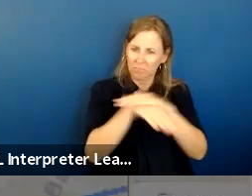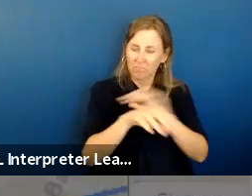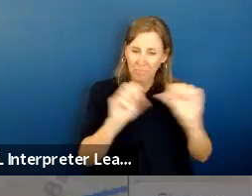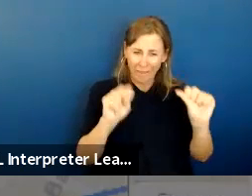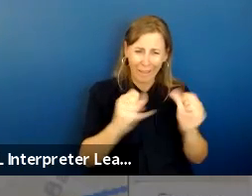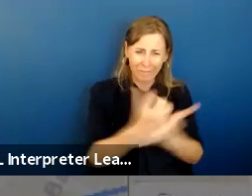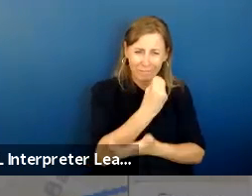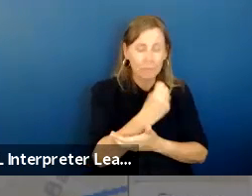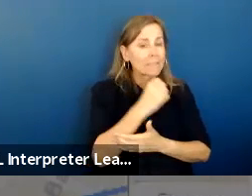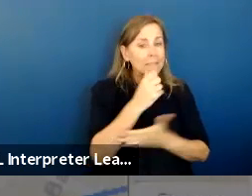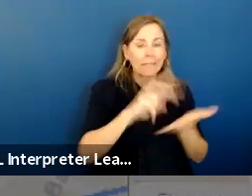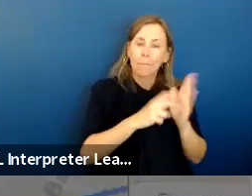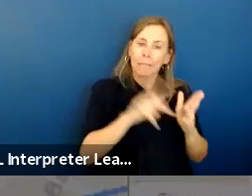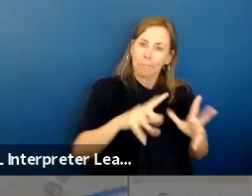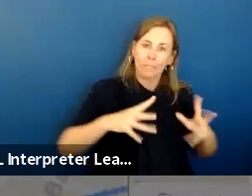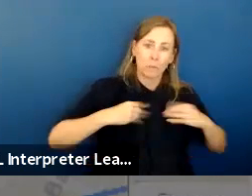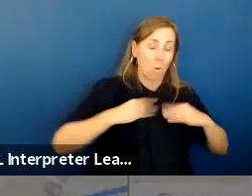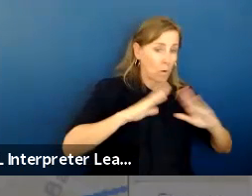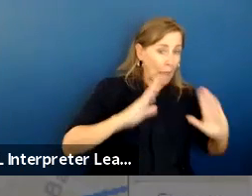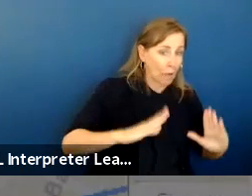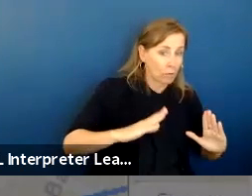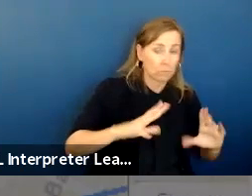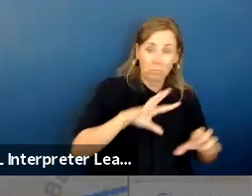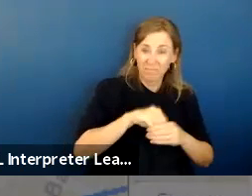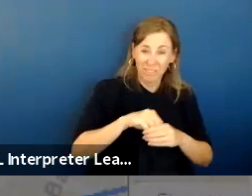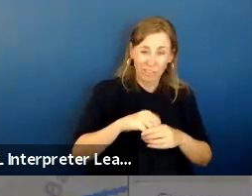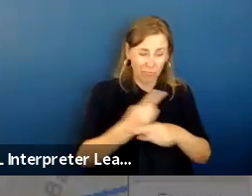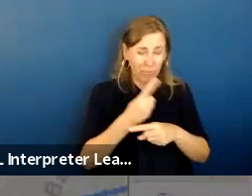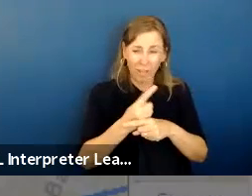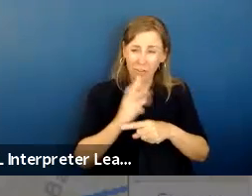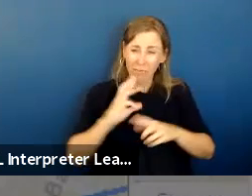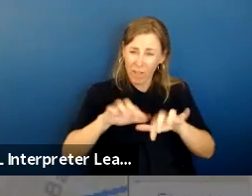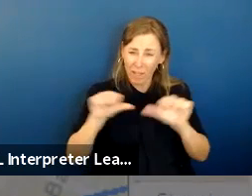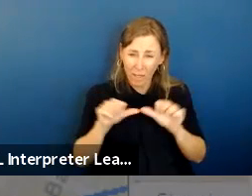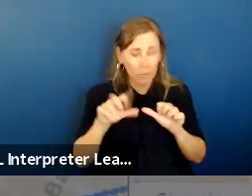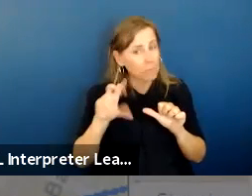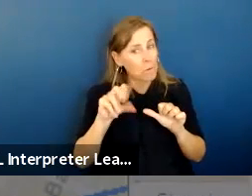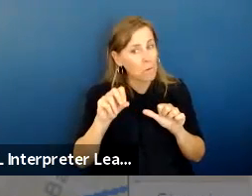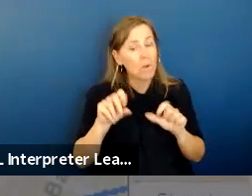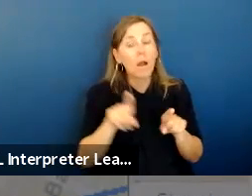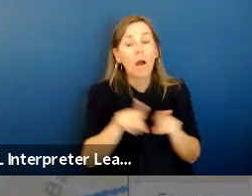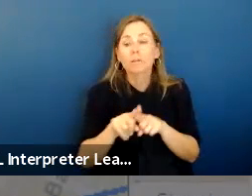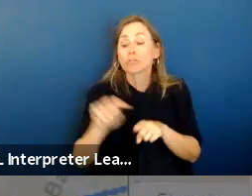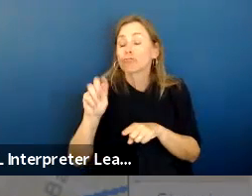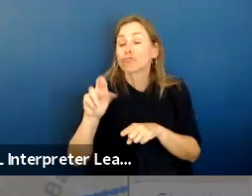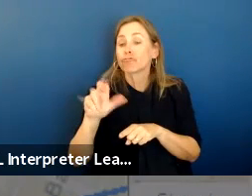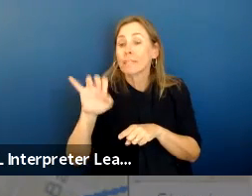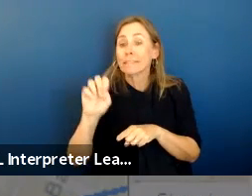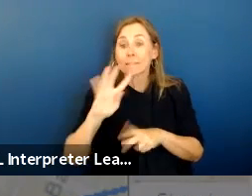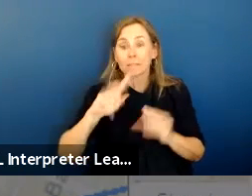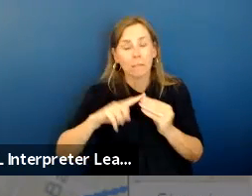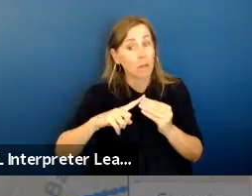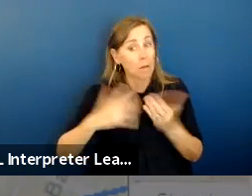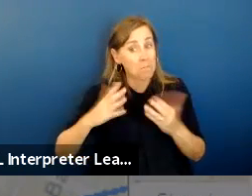have property in an identified regulatory flood hazard area. And as Tracy mentioned, upwards of 20% of all flood